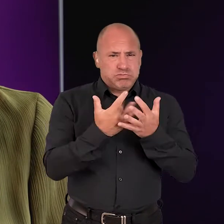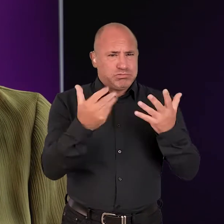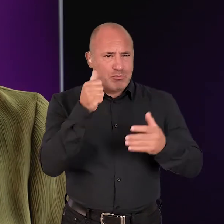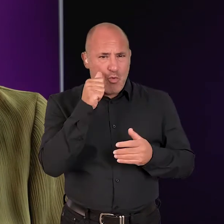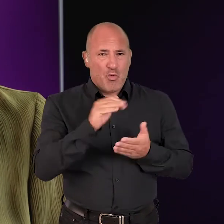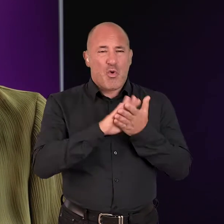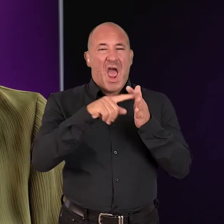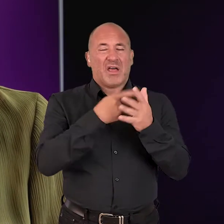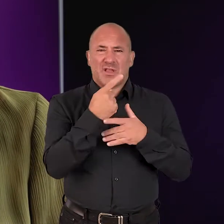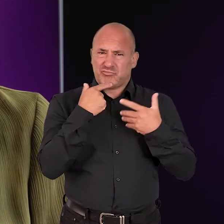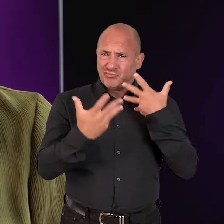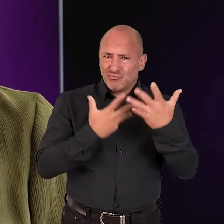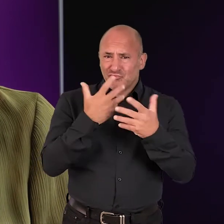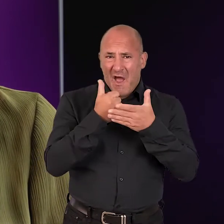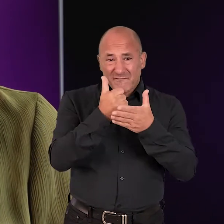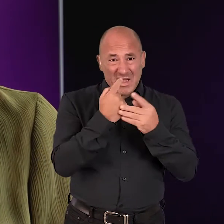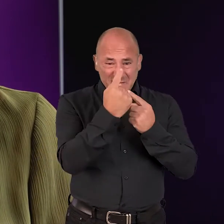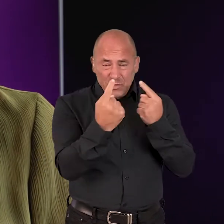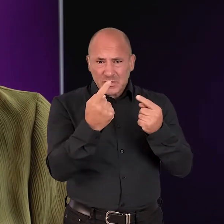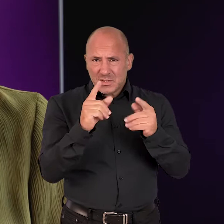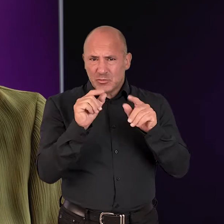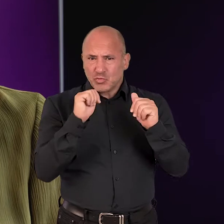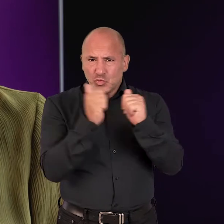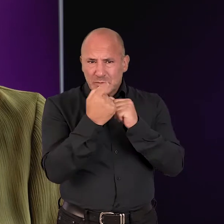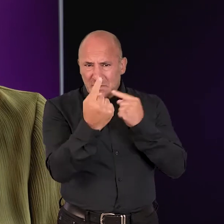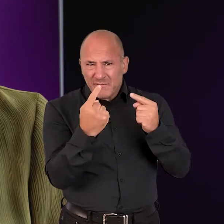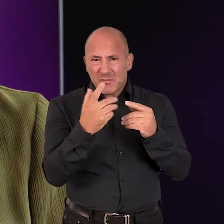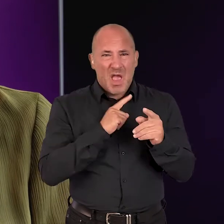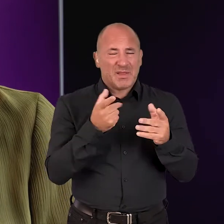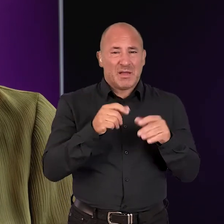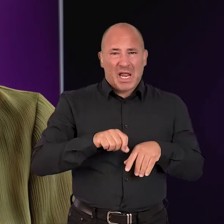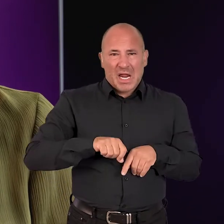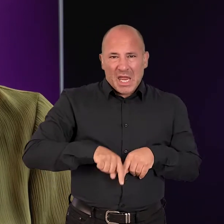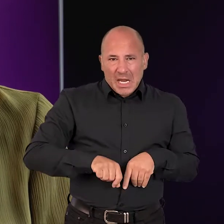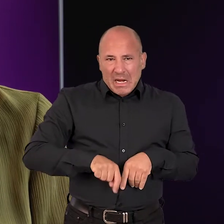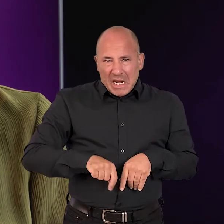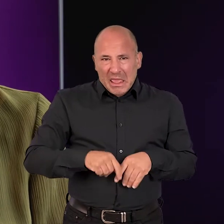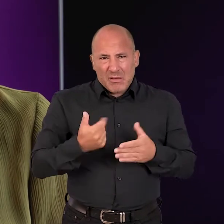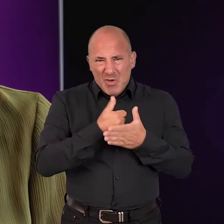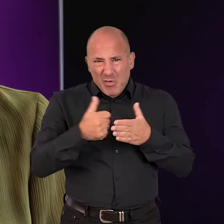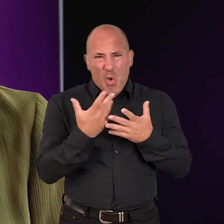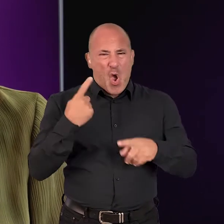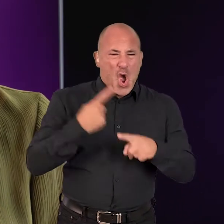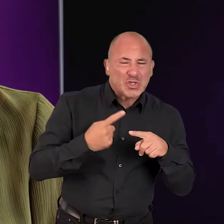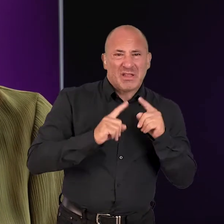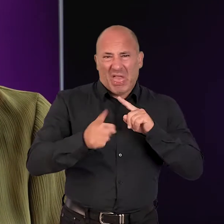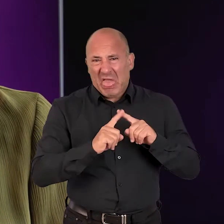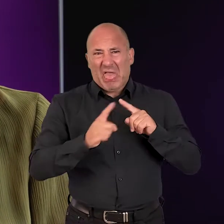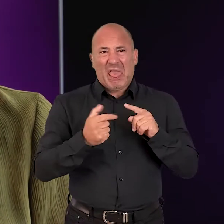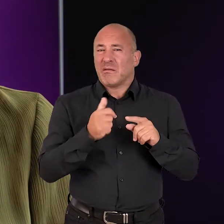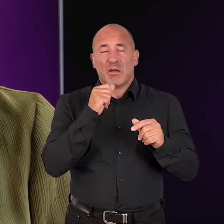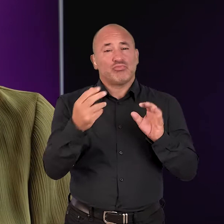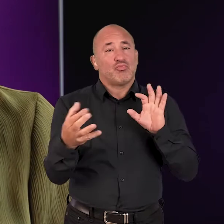many of you, and Helen can give individual advice about what can be done for you if you're experiencing issues such as leaks, frequency